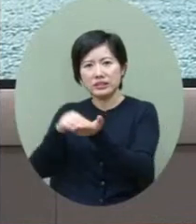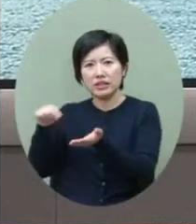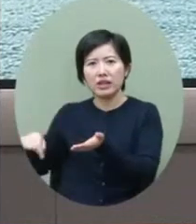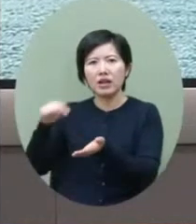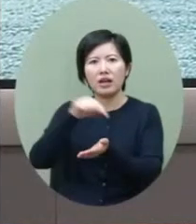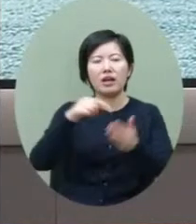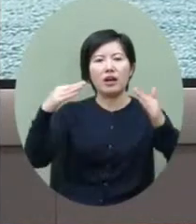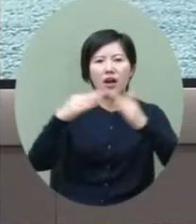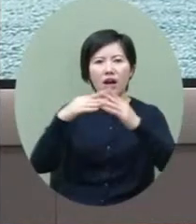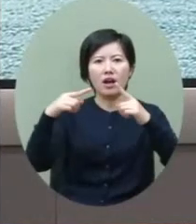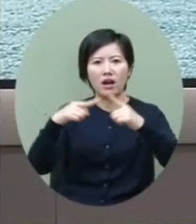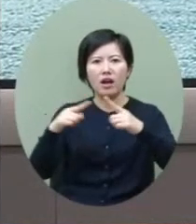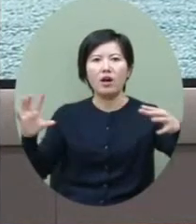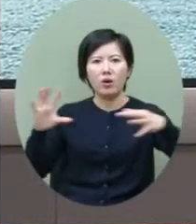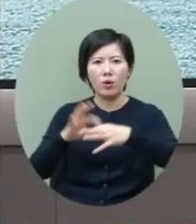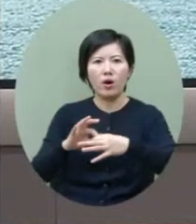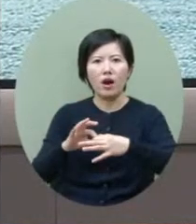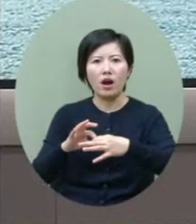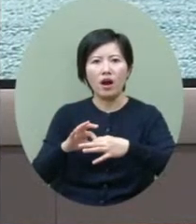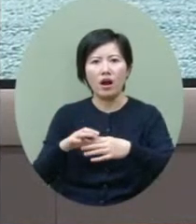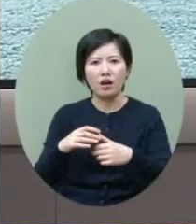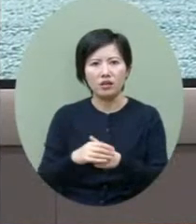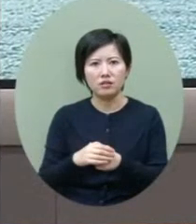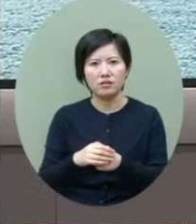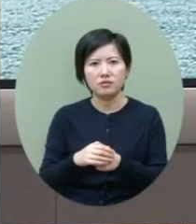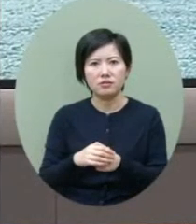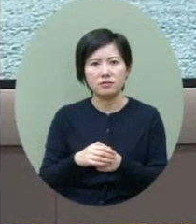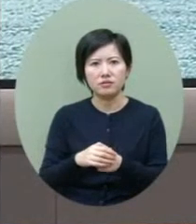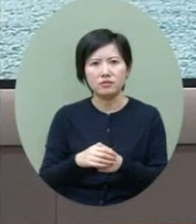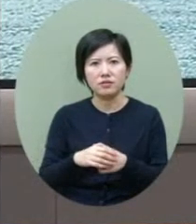A family member of a confirmed case.